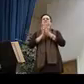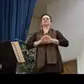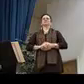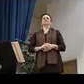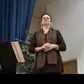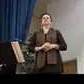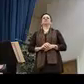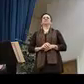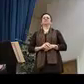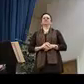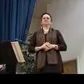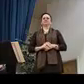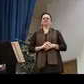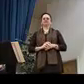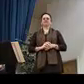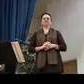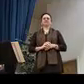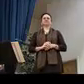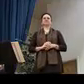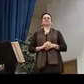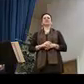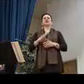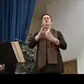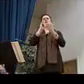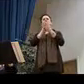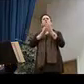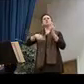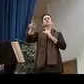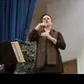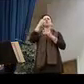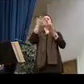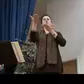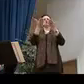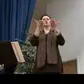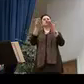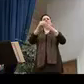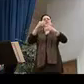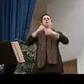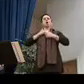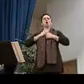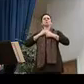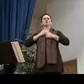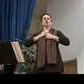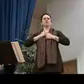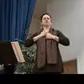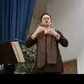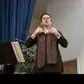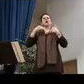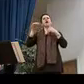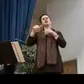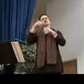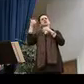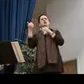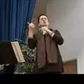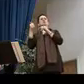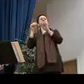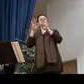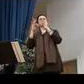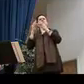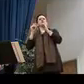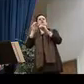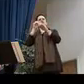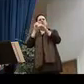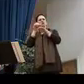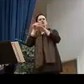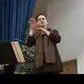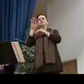And for those of you who serve in the armed forces and have a significant honor and privilege to employ while you have been in school, please